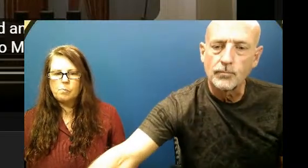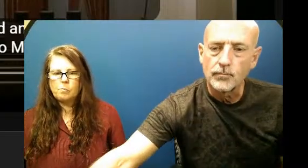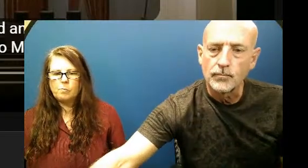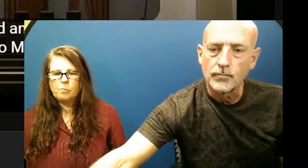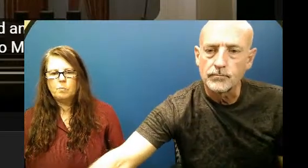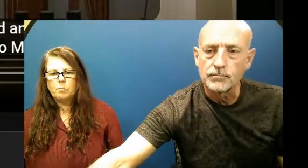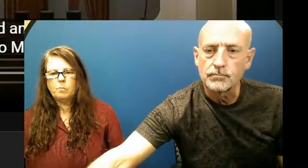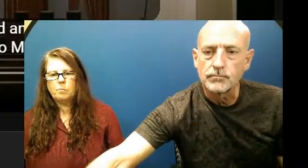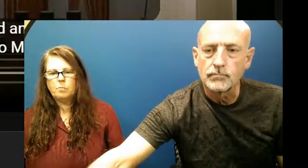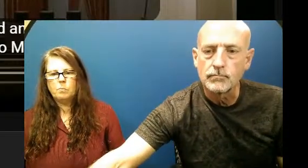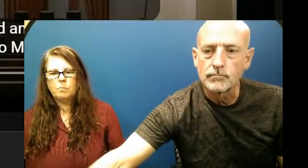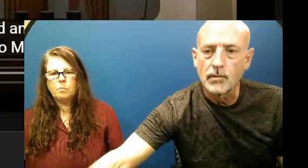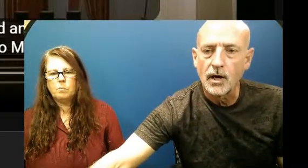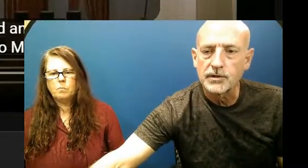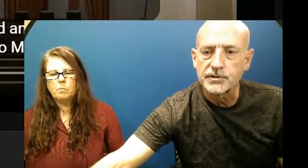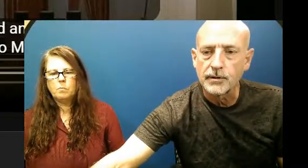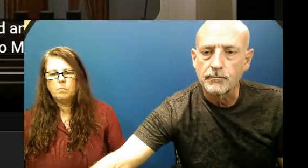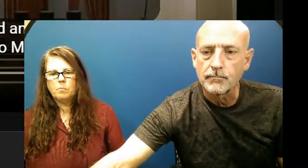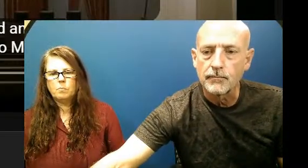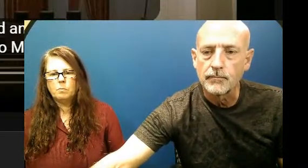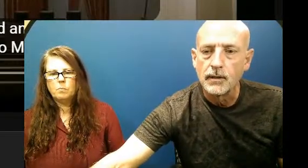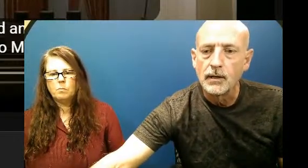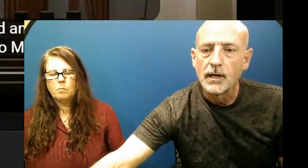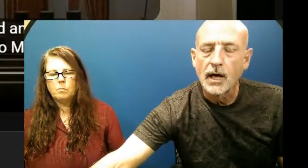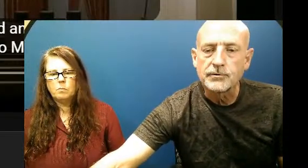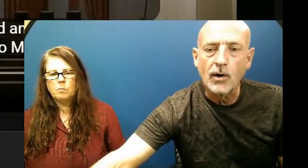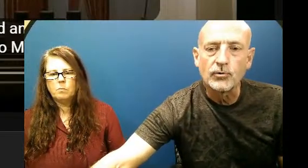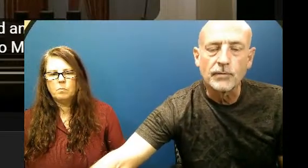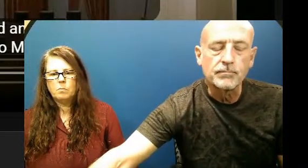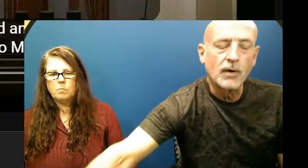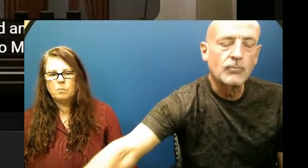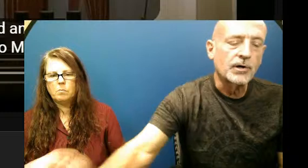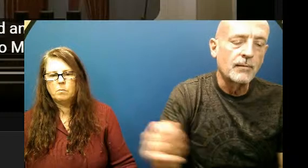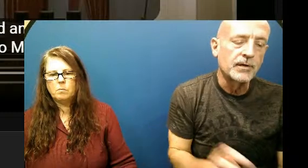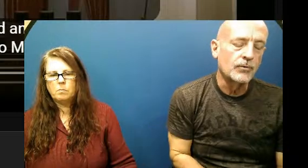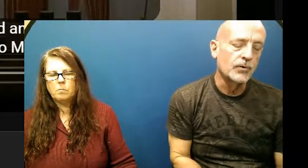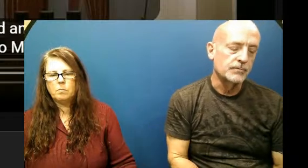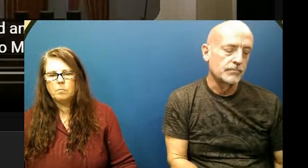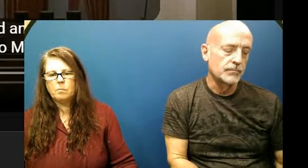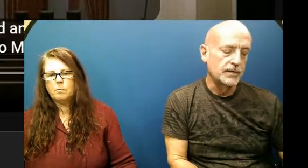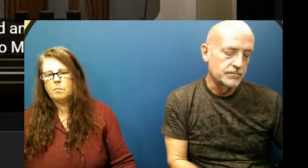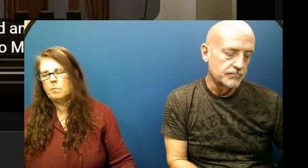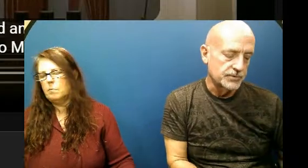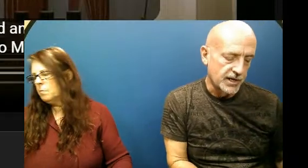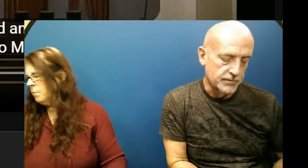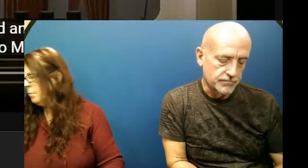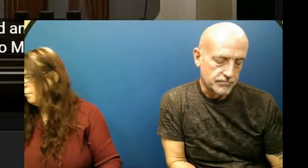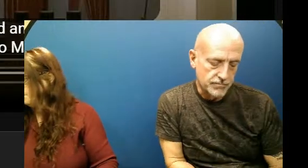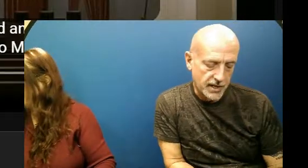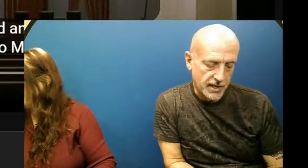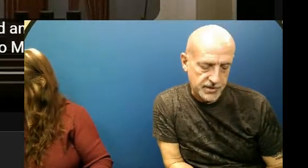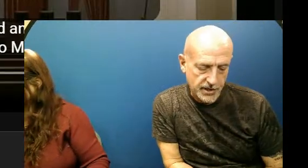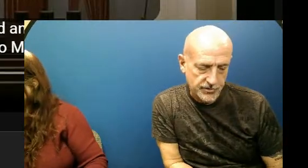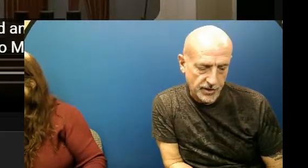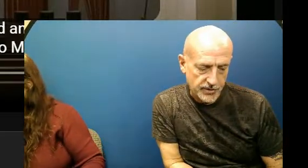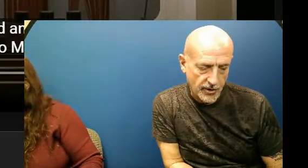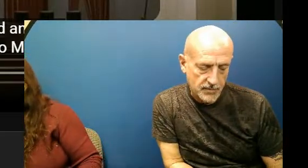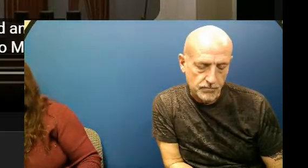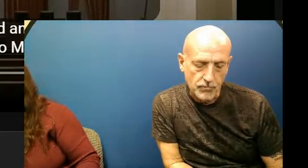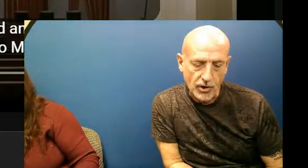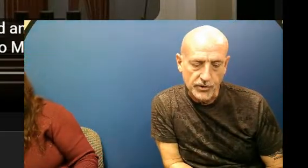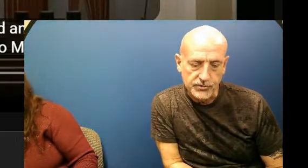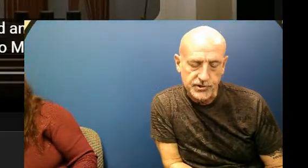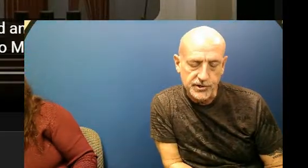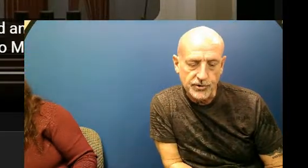you bring up Lamont, and Lamont too. So I want to comment on what he said in that exchange right there,